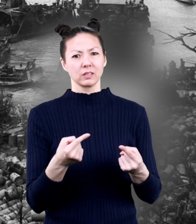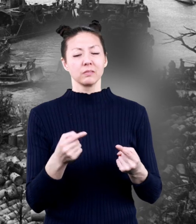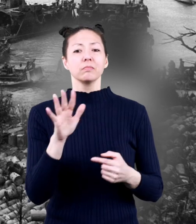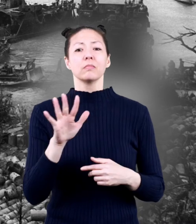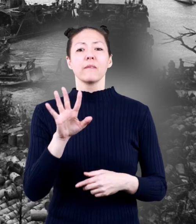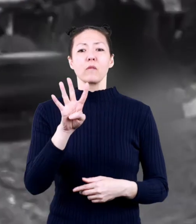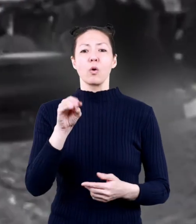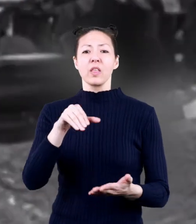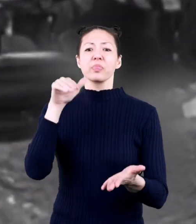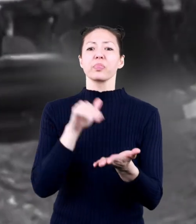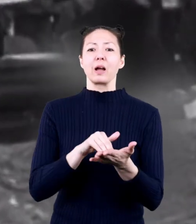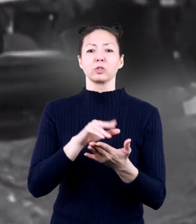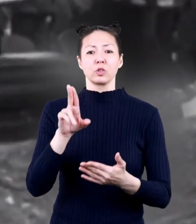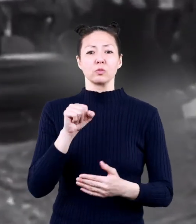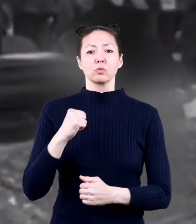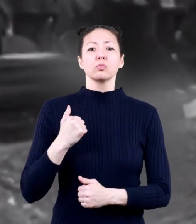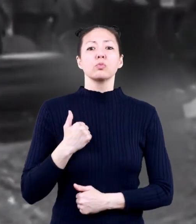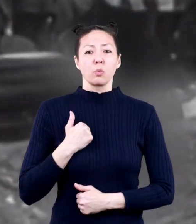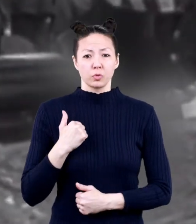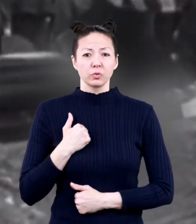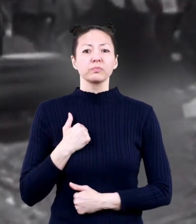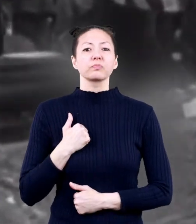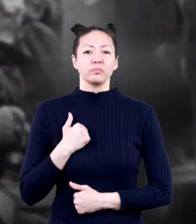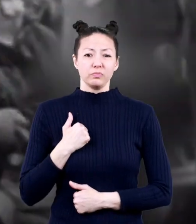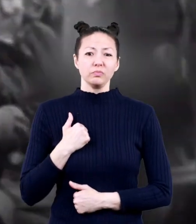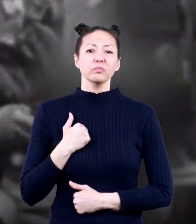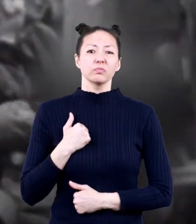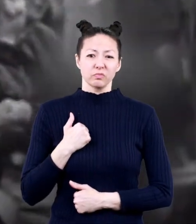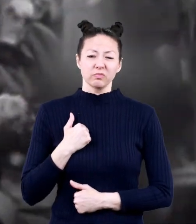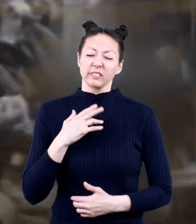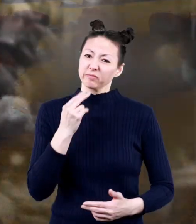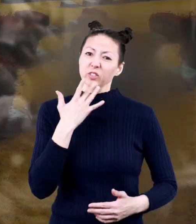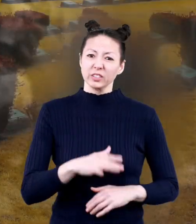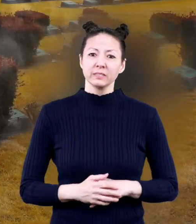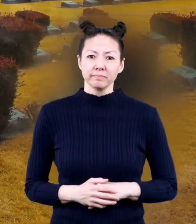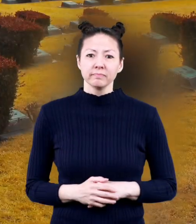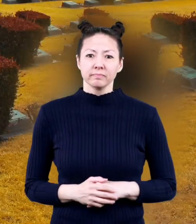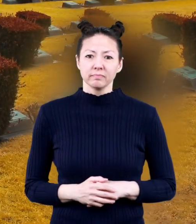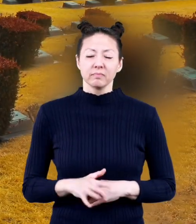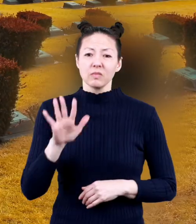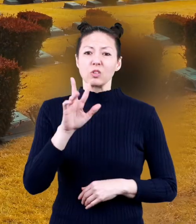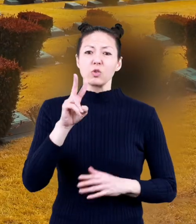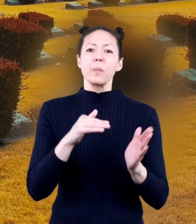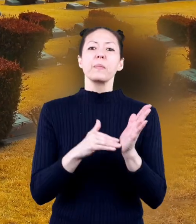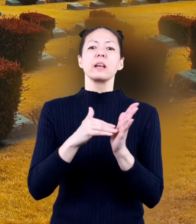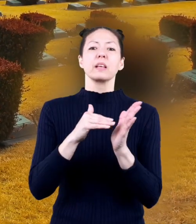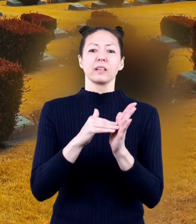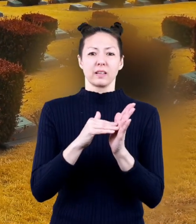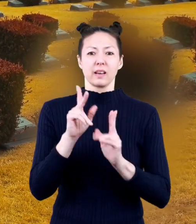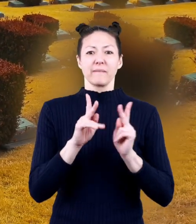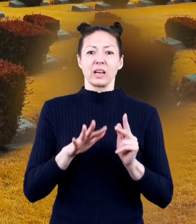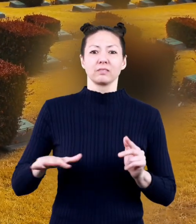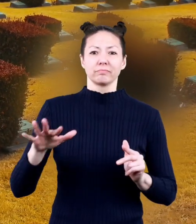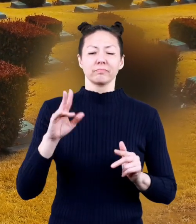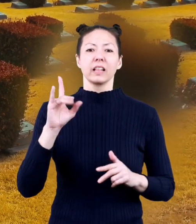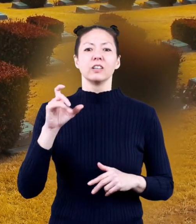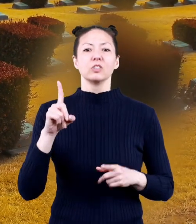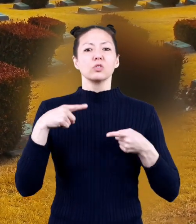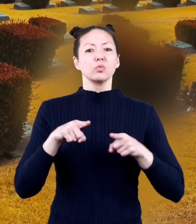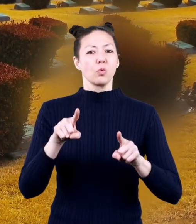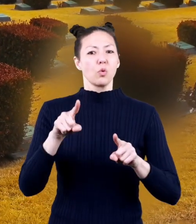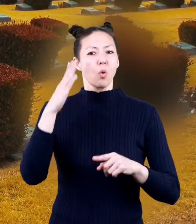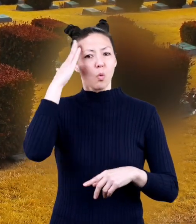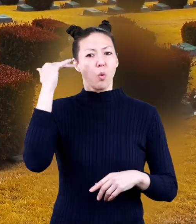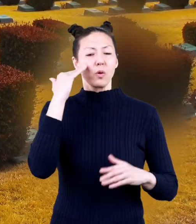or wounded, with about 40,000 being U.S. soldiers. Unfortunately, there were also around 2 million civilians